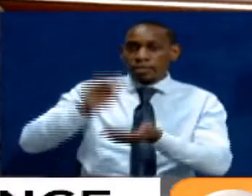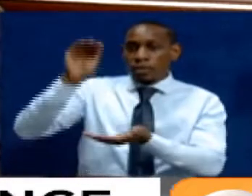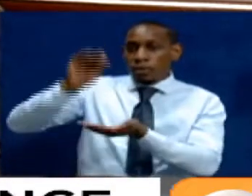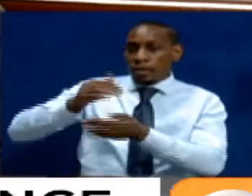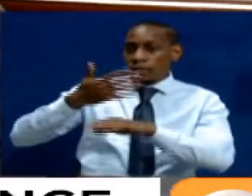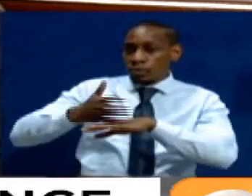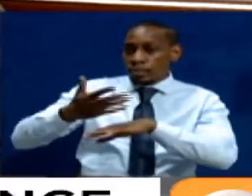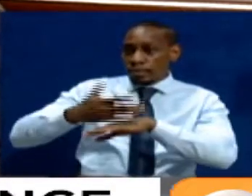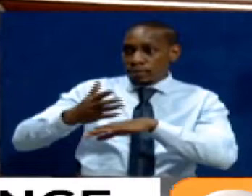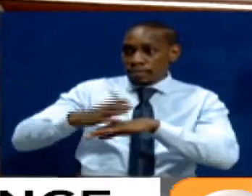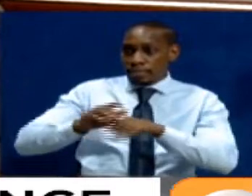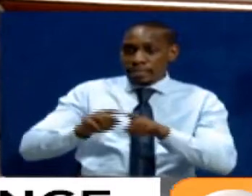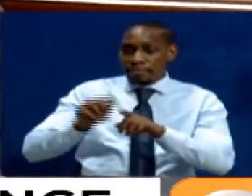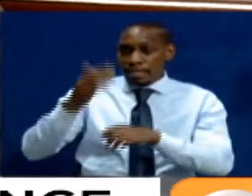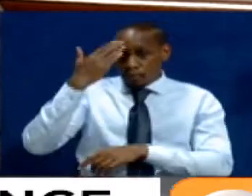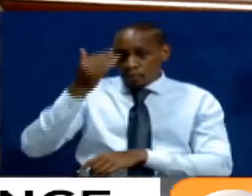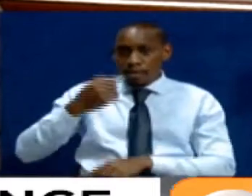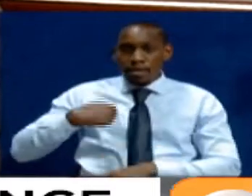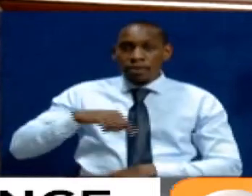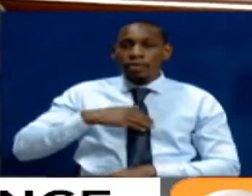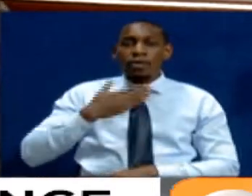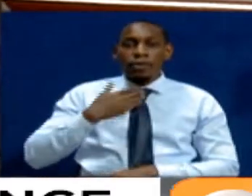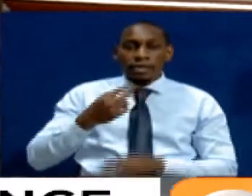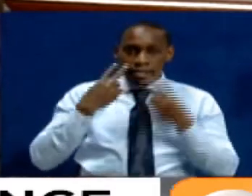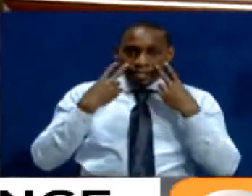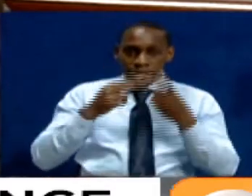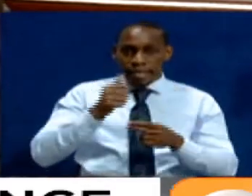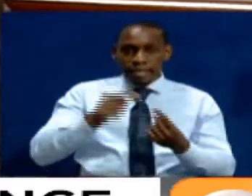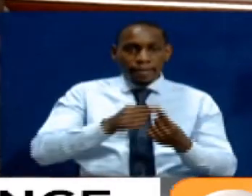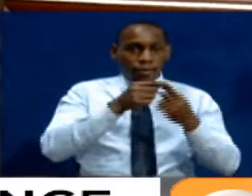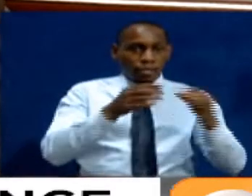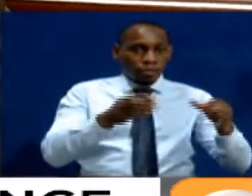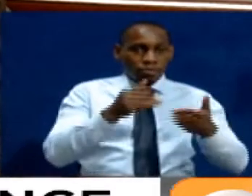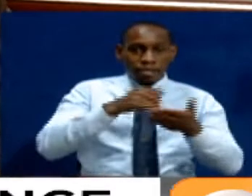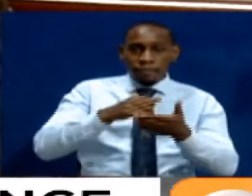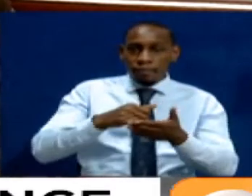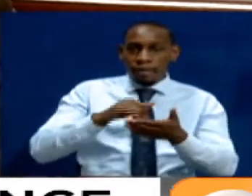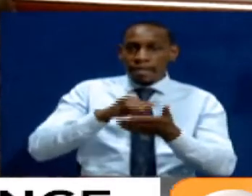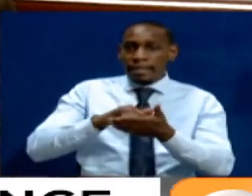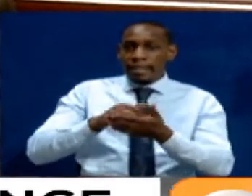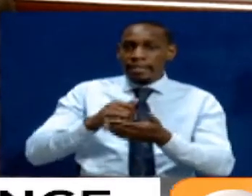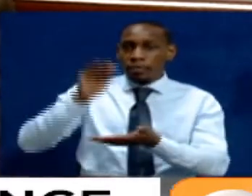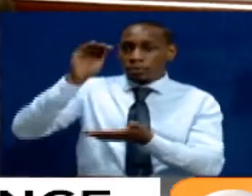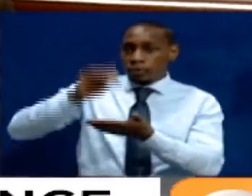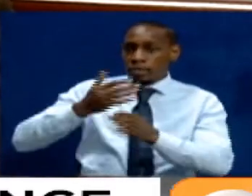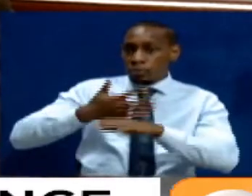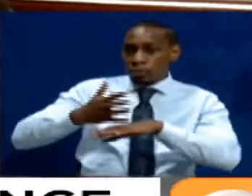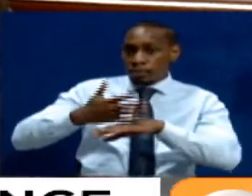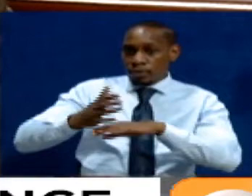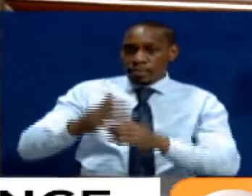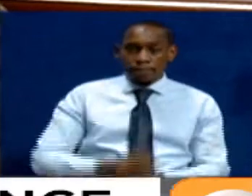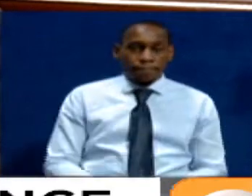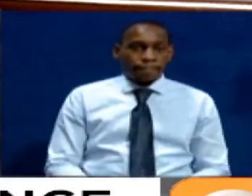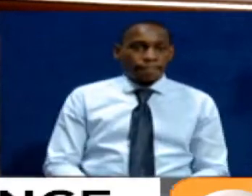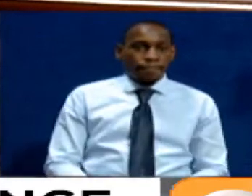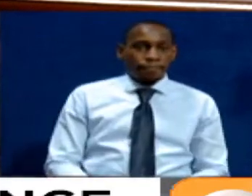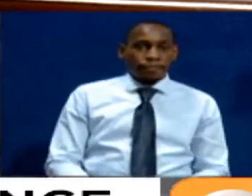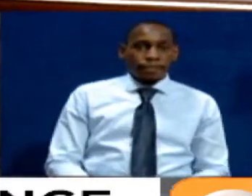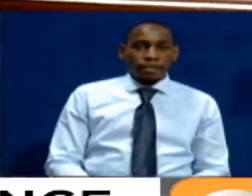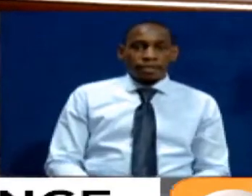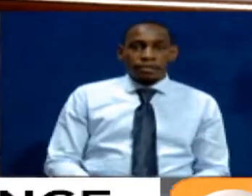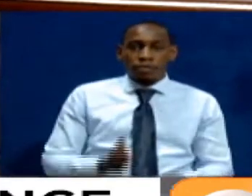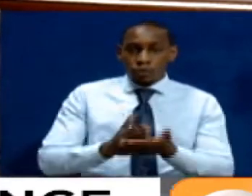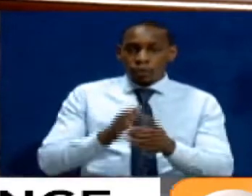that wastage. And that is why we are trying to see other priority groups coming so that there's minimal wastage. So these are a